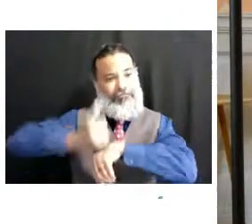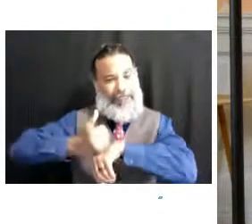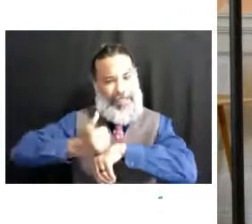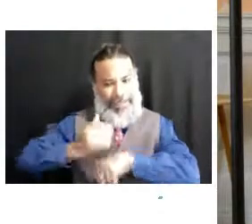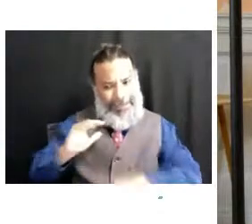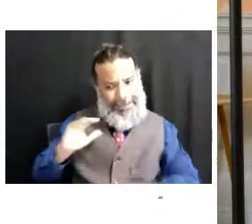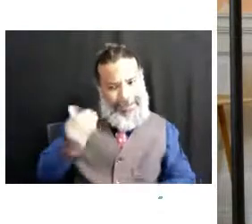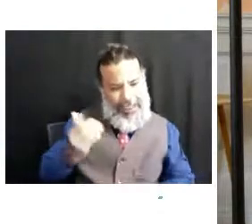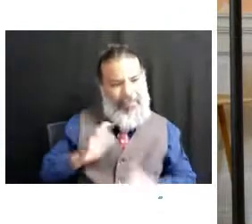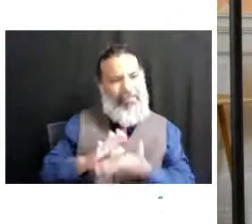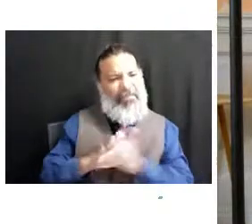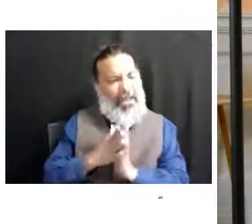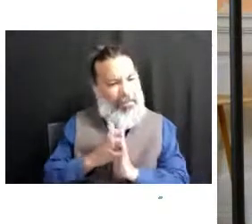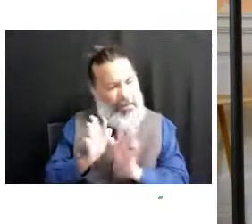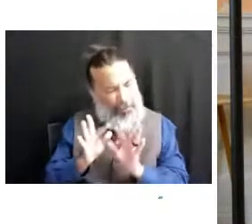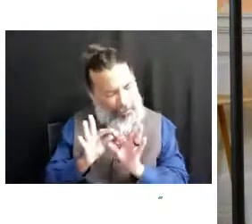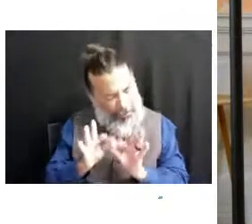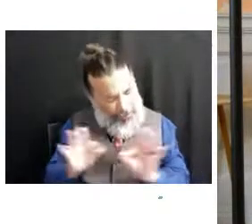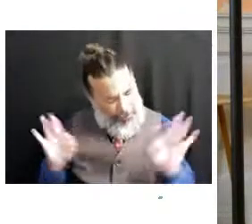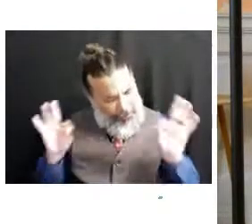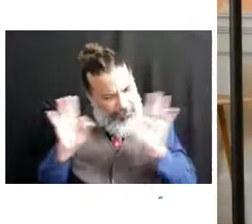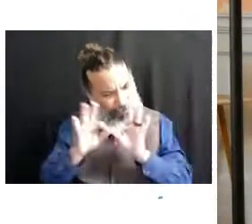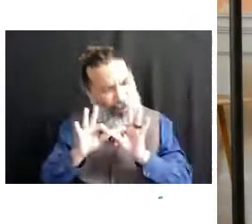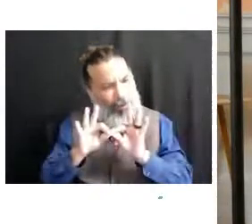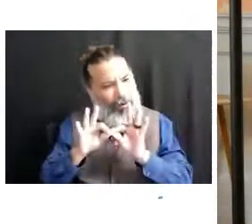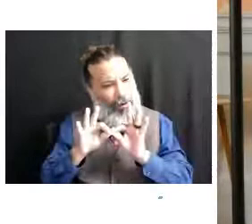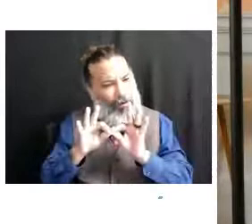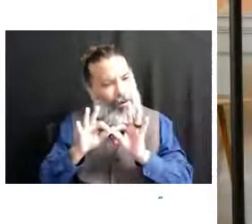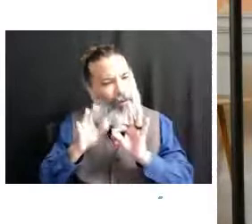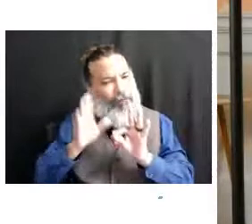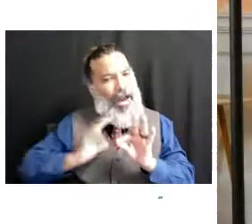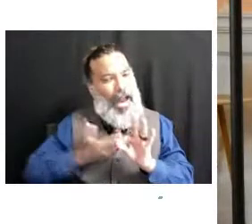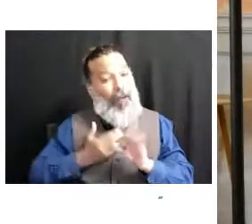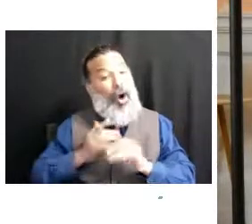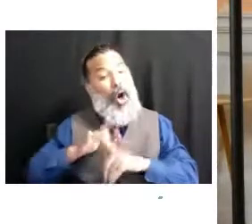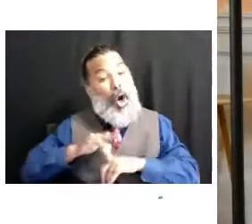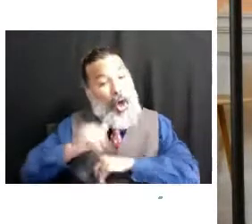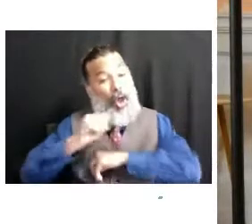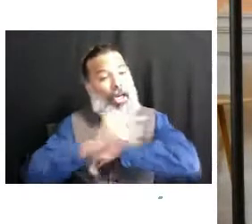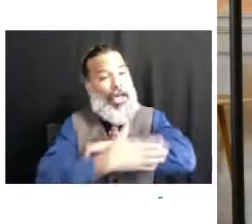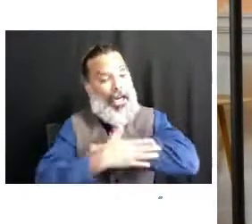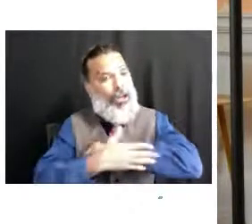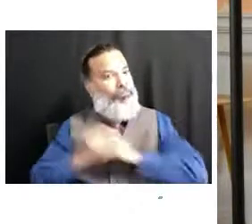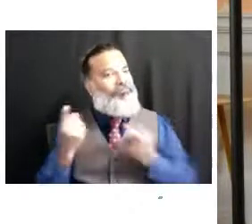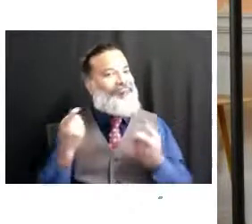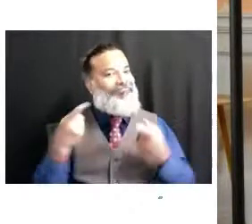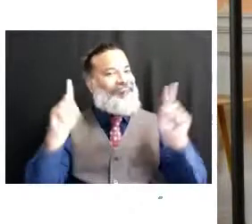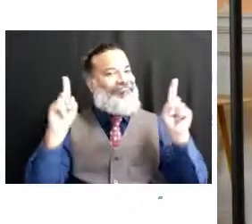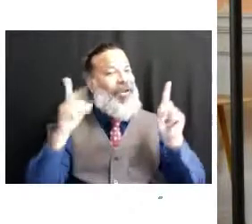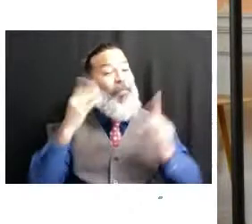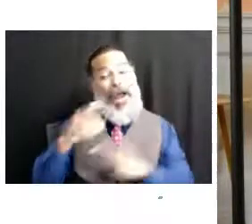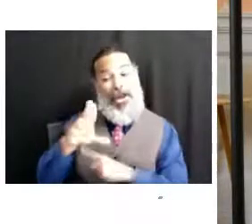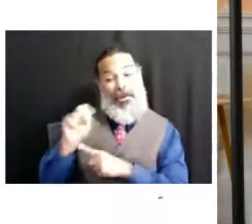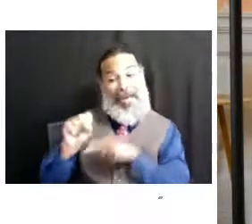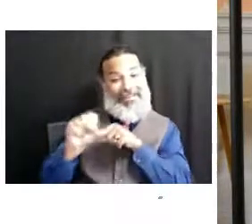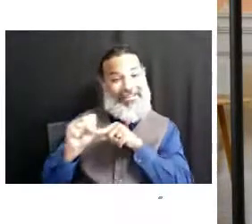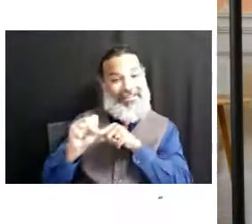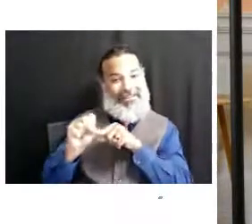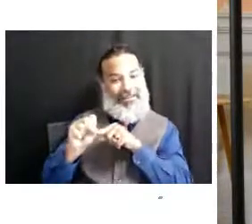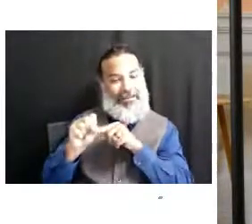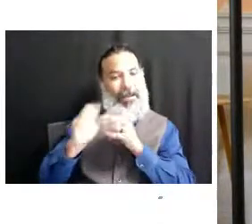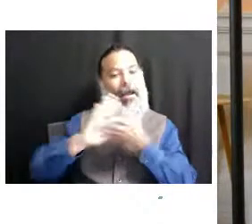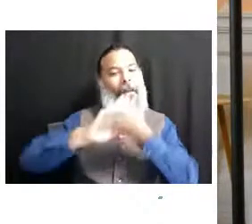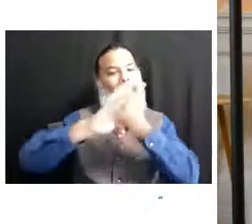a pivotal part of why the early republic was successful and why the United States became